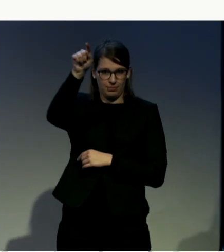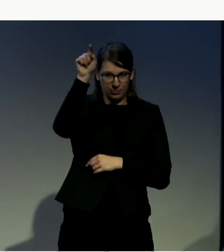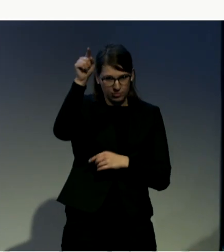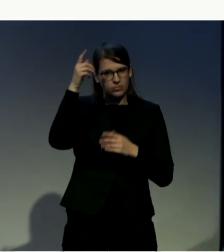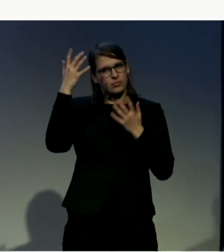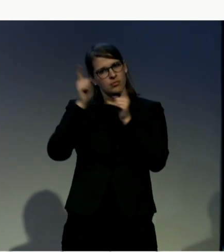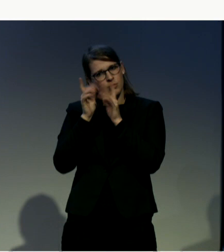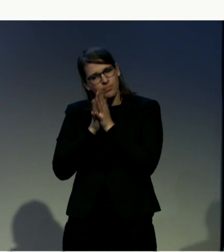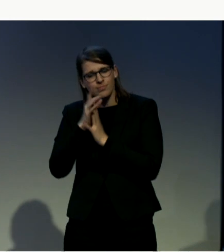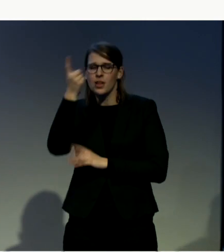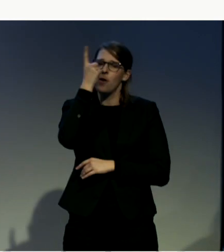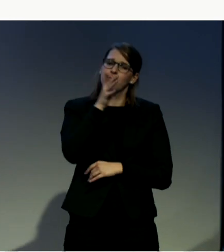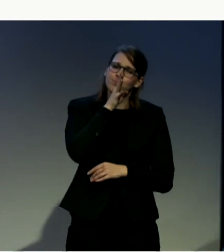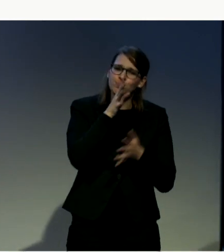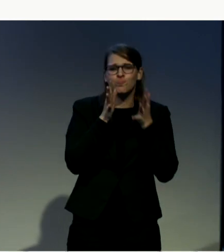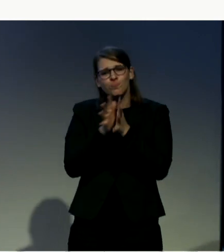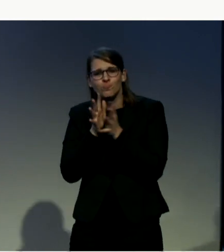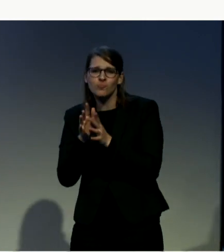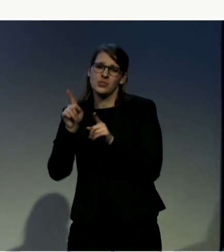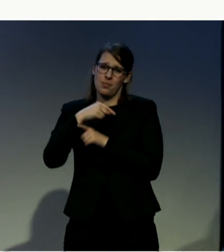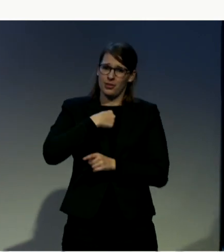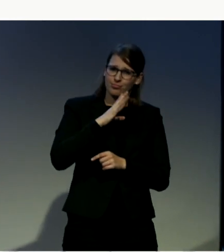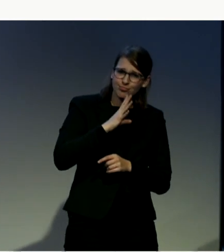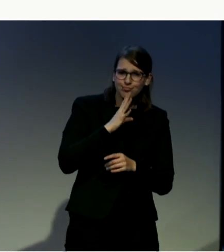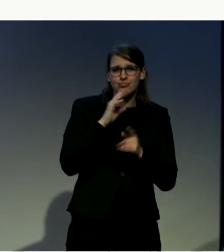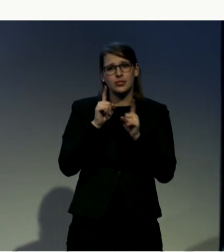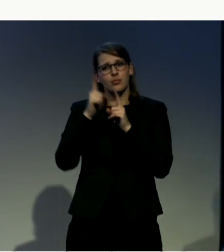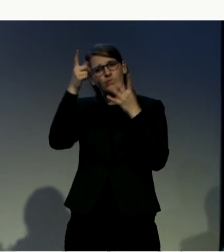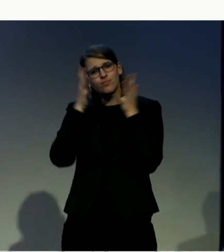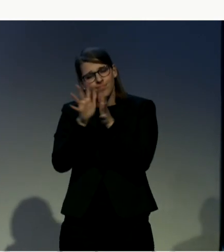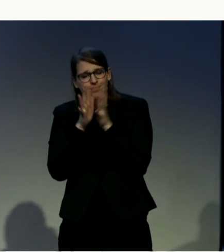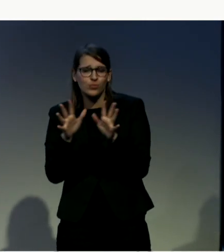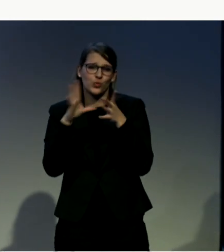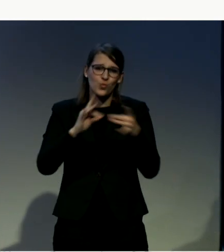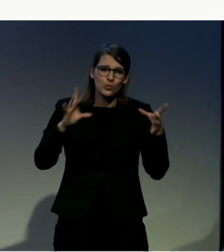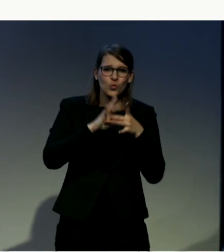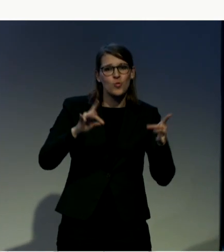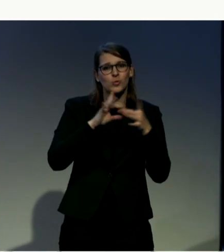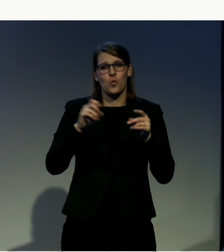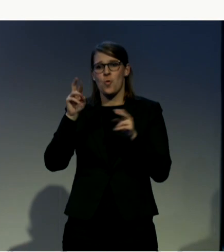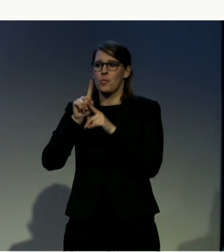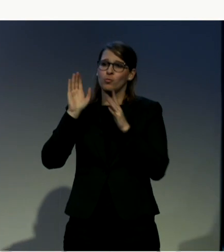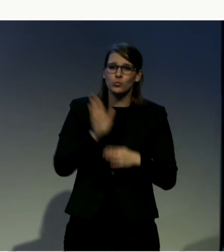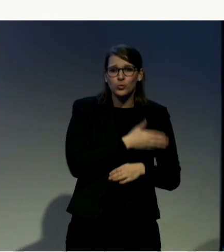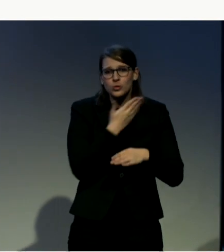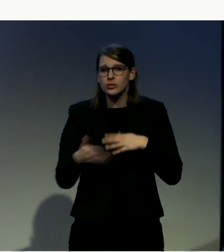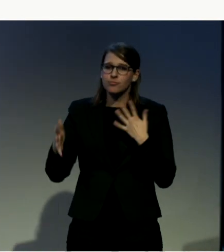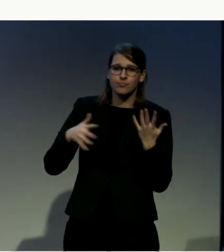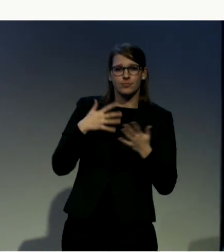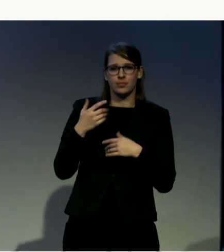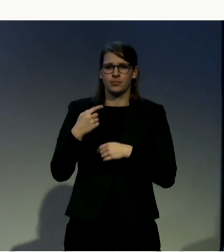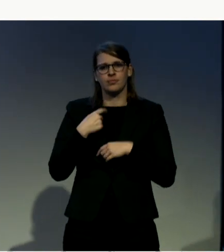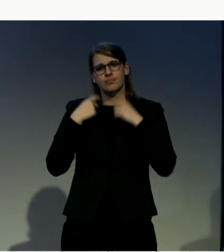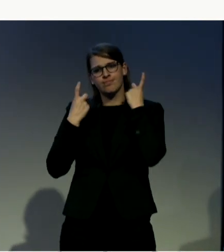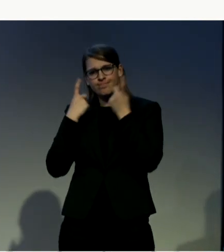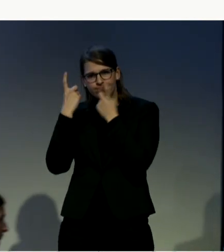through storytelling. And then I started thinking, how do I tell my stories out there? I